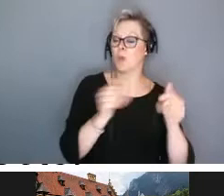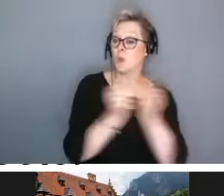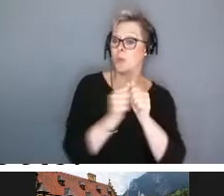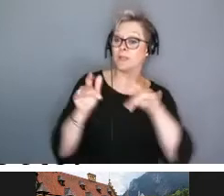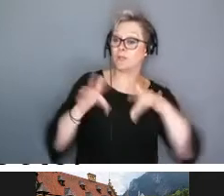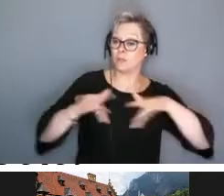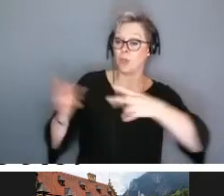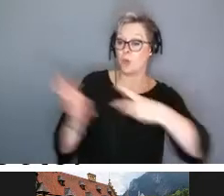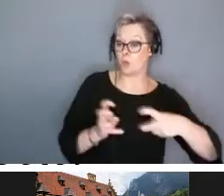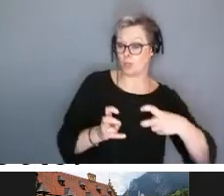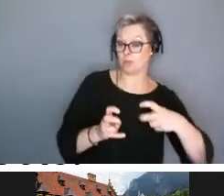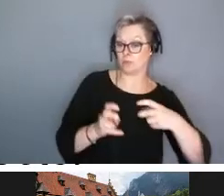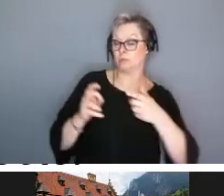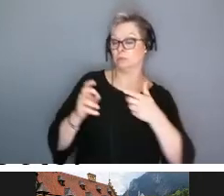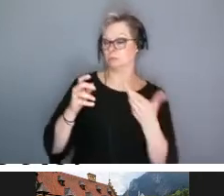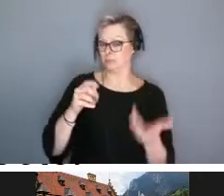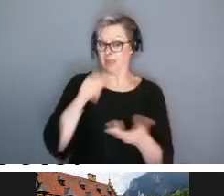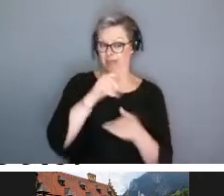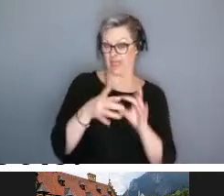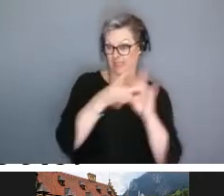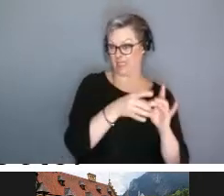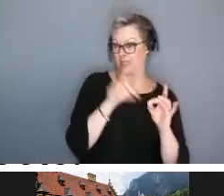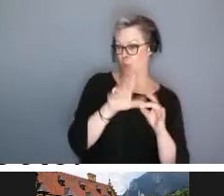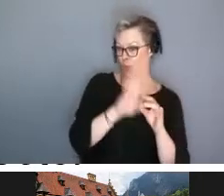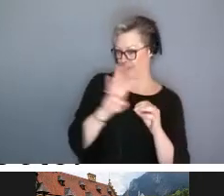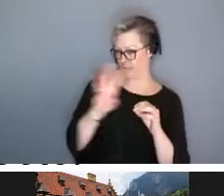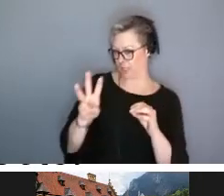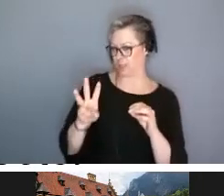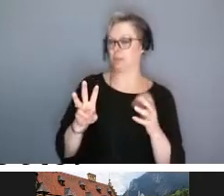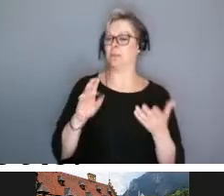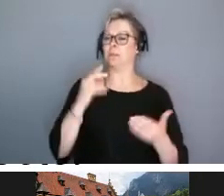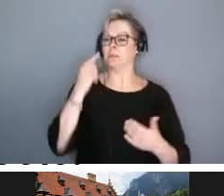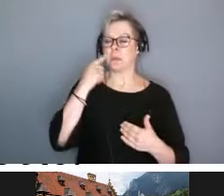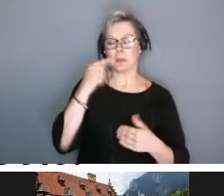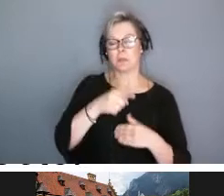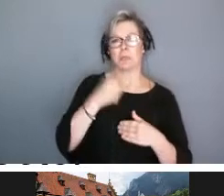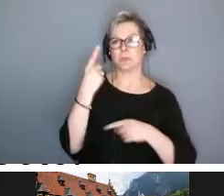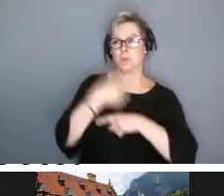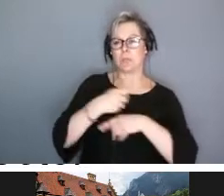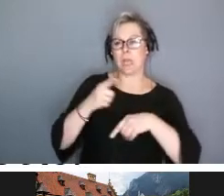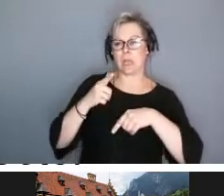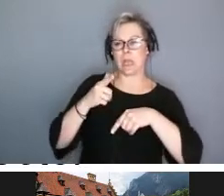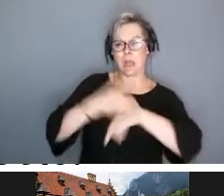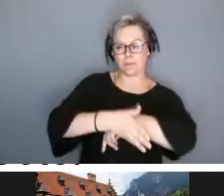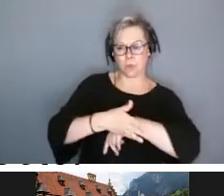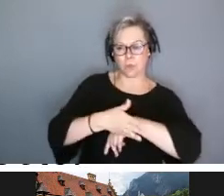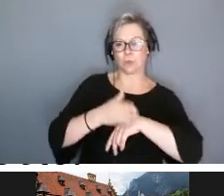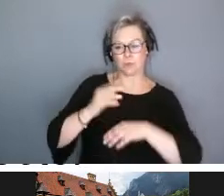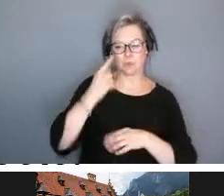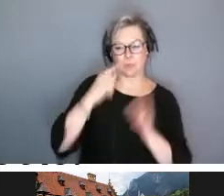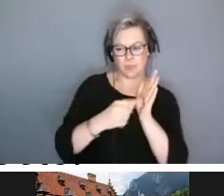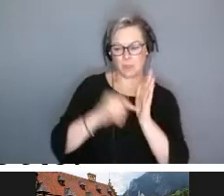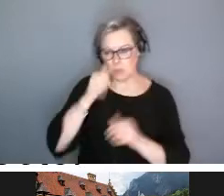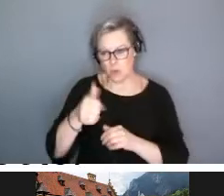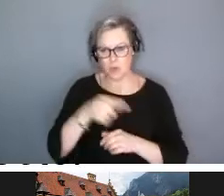get a link to that after I believe that's one day after the event, just as a follow-up to give you the link to access